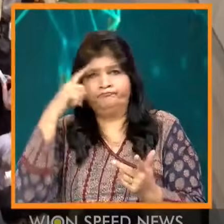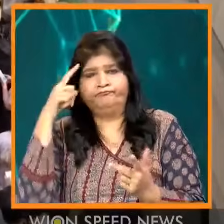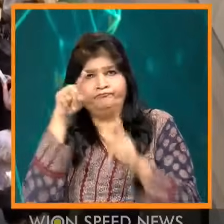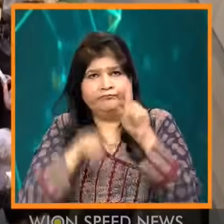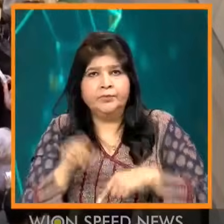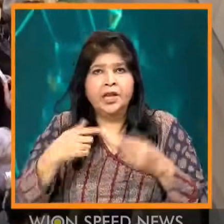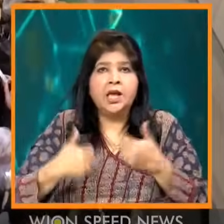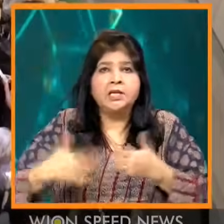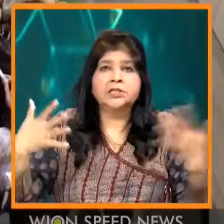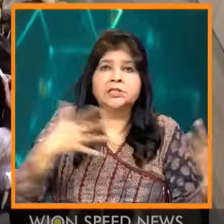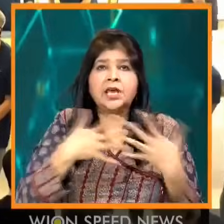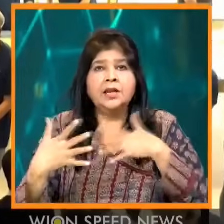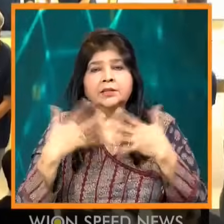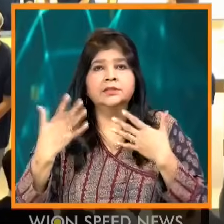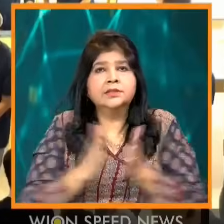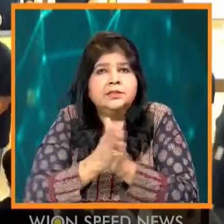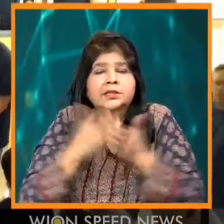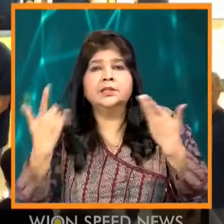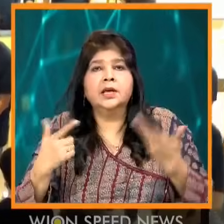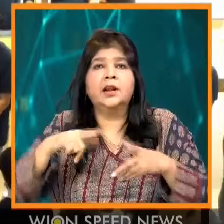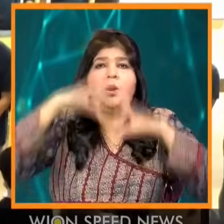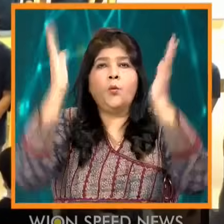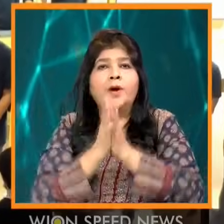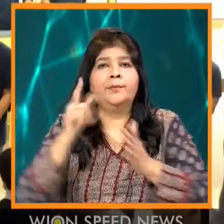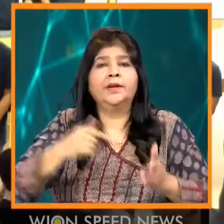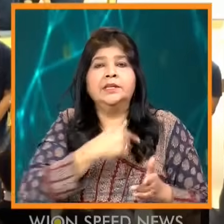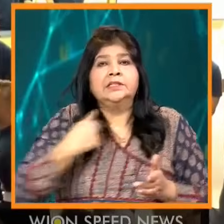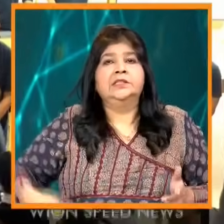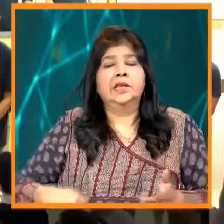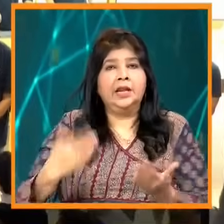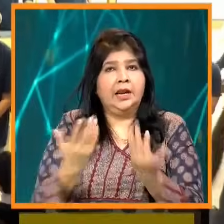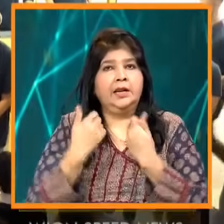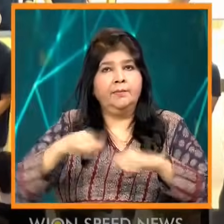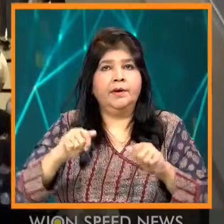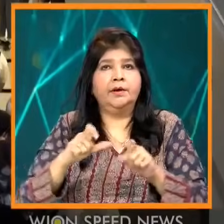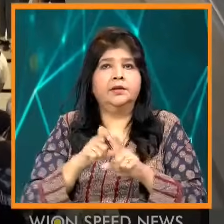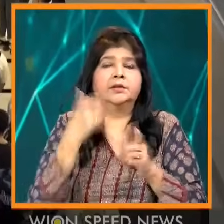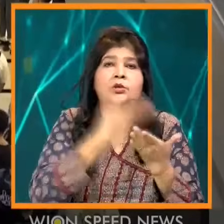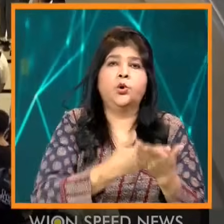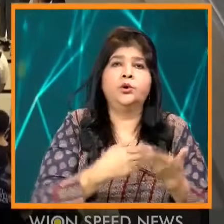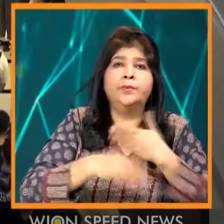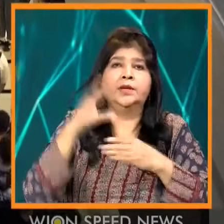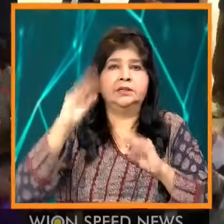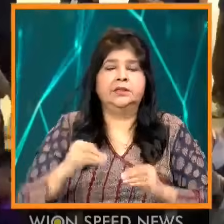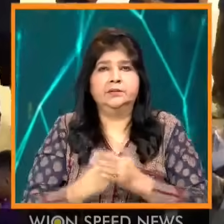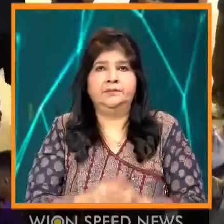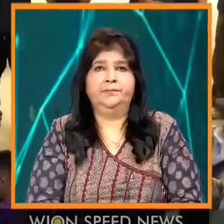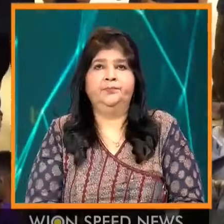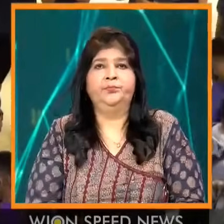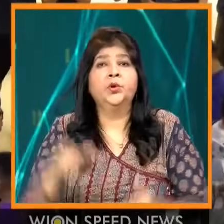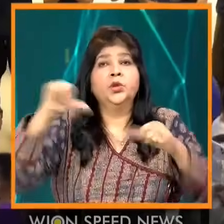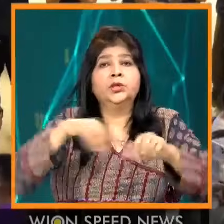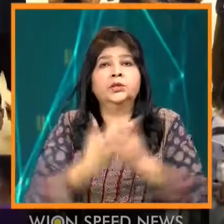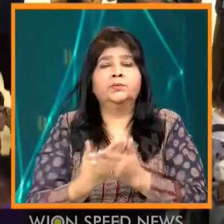a challenging macro environment in China affecting iPhone demand as a factor contributing to this decline. Now,